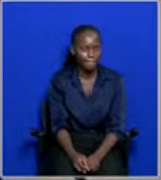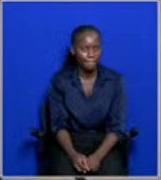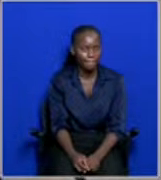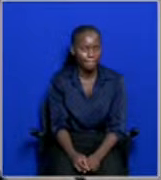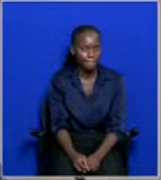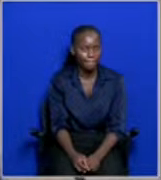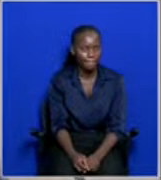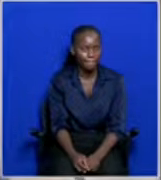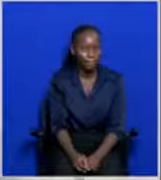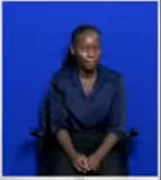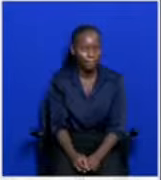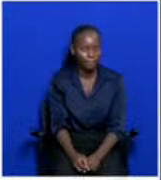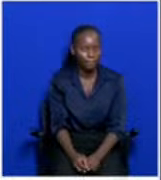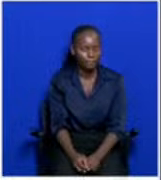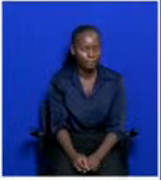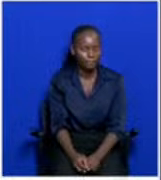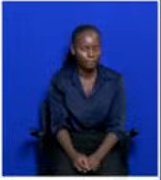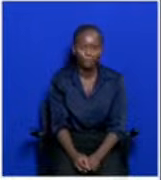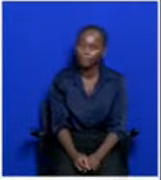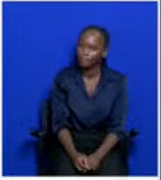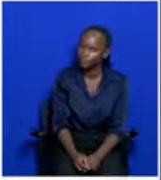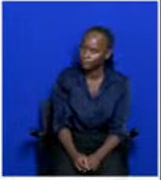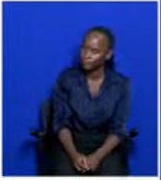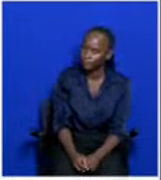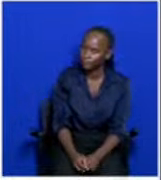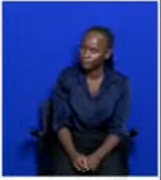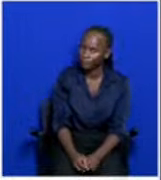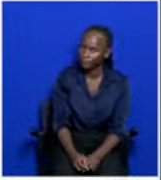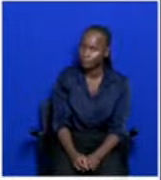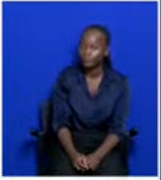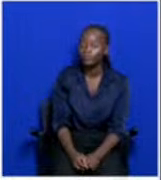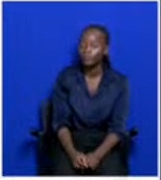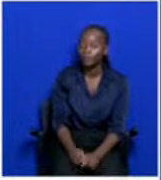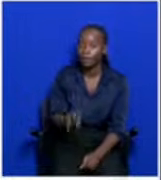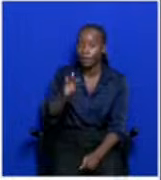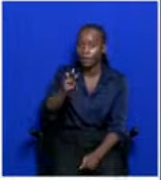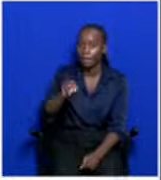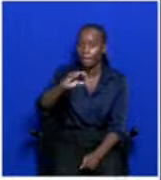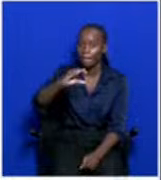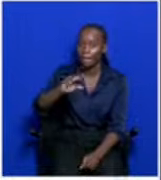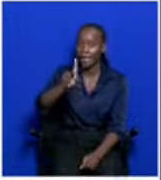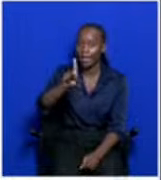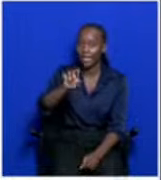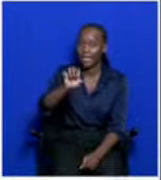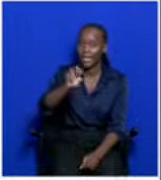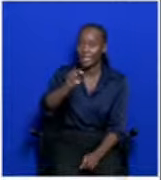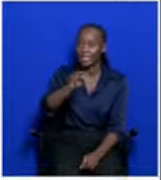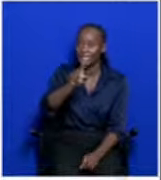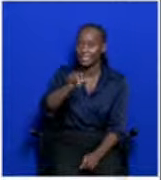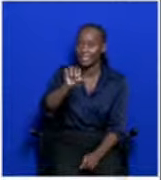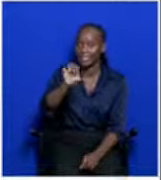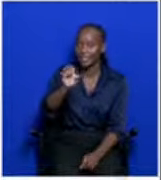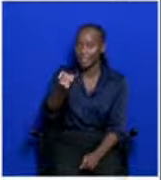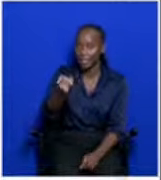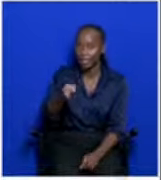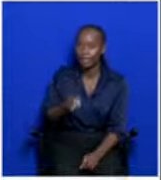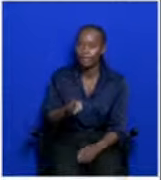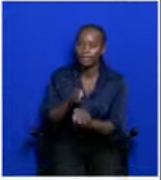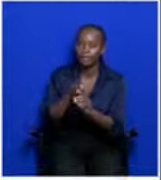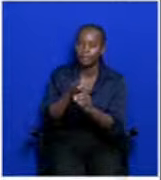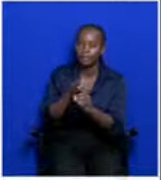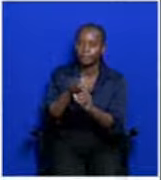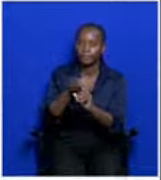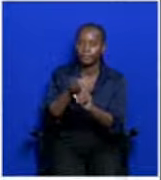Is Mr. Mackenzie in that picture? Behind Keisha Listols is Adrian Norman